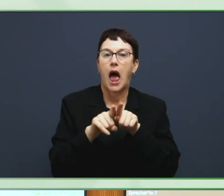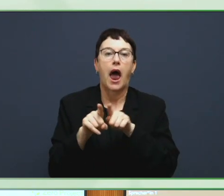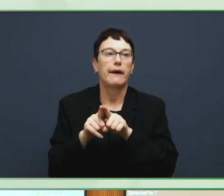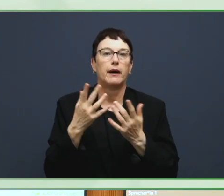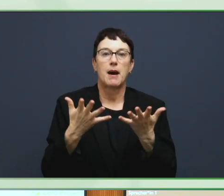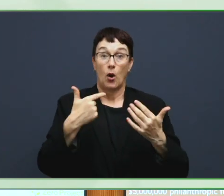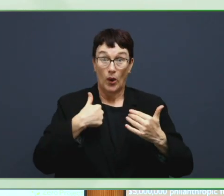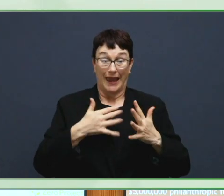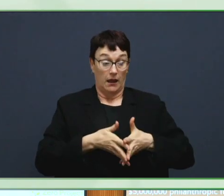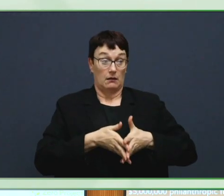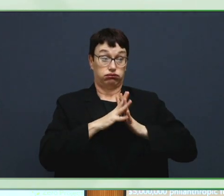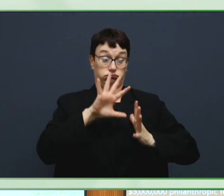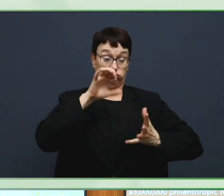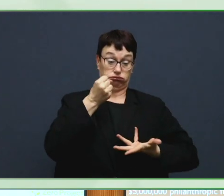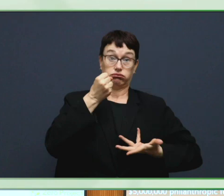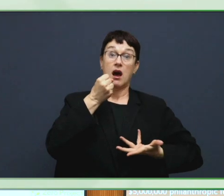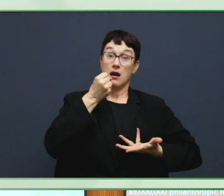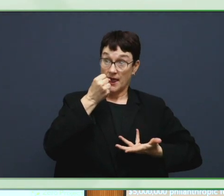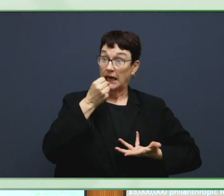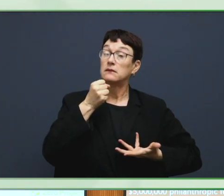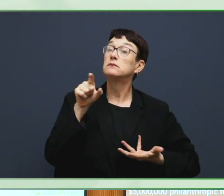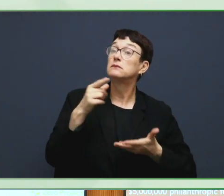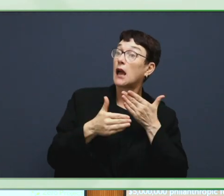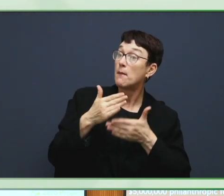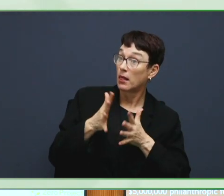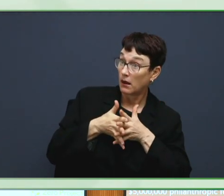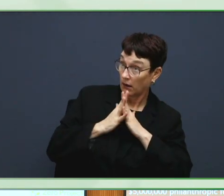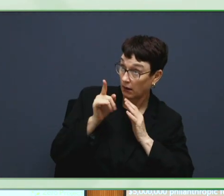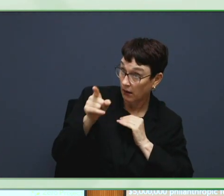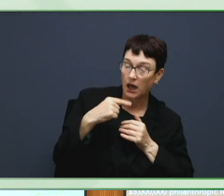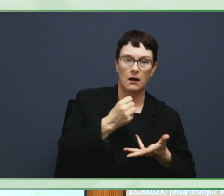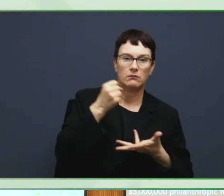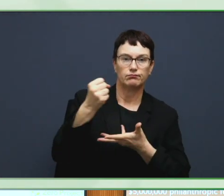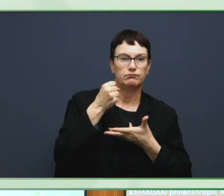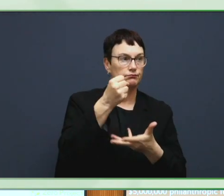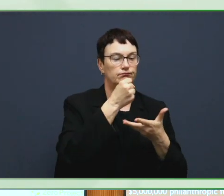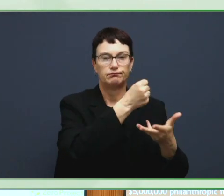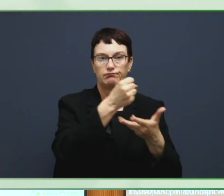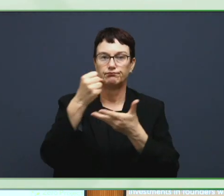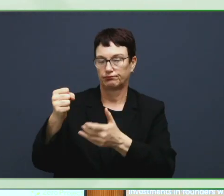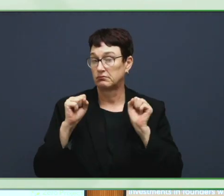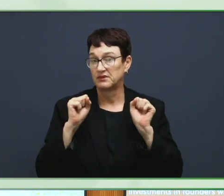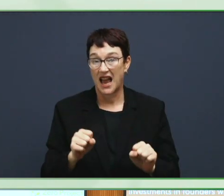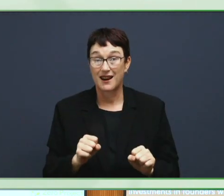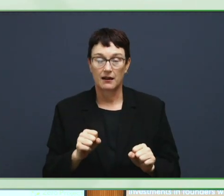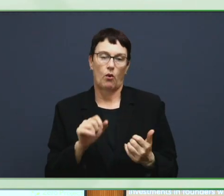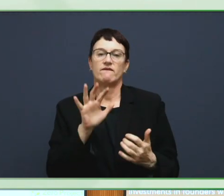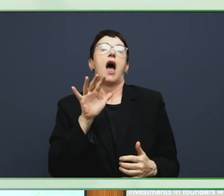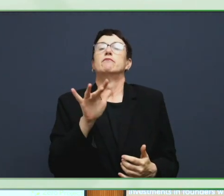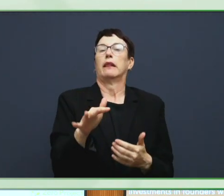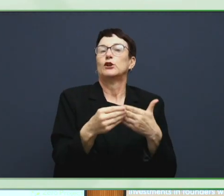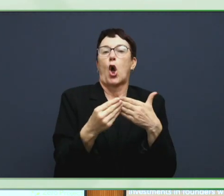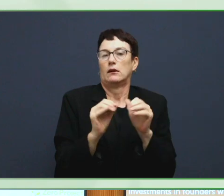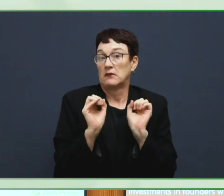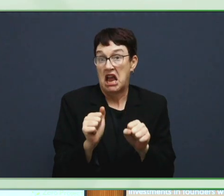investments in founders with disabilities. And so know that by investing in these innovations, when we think about